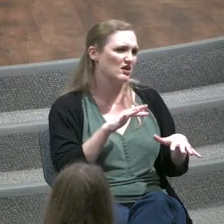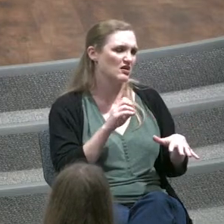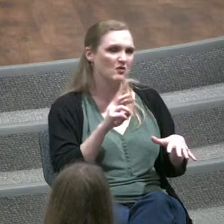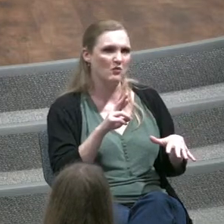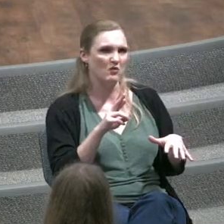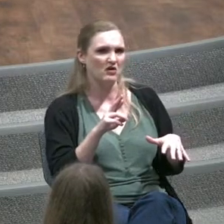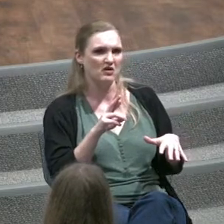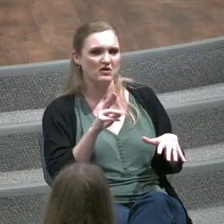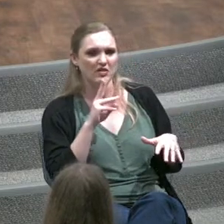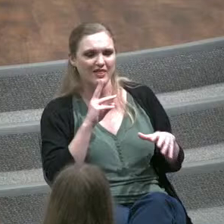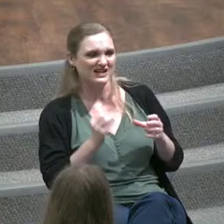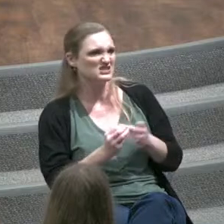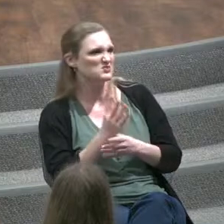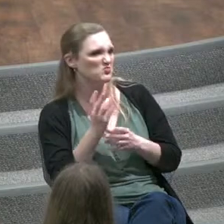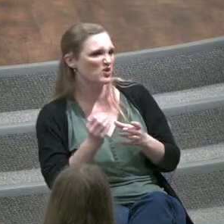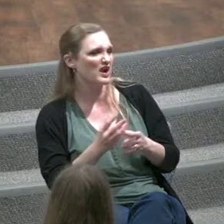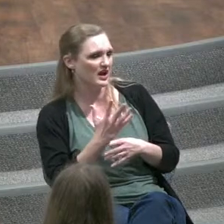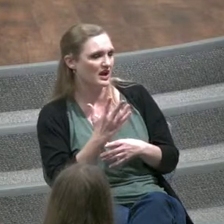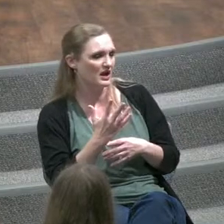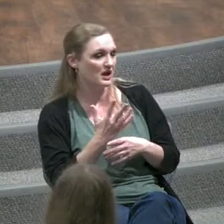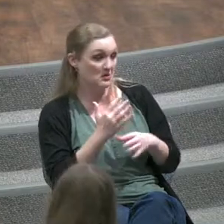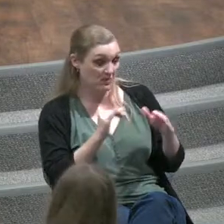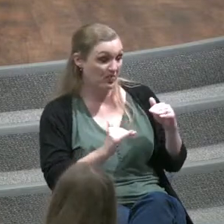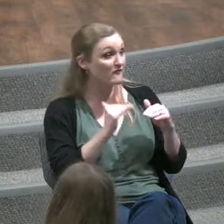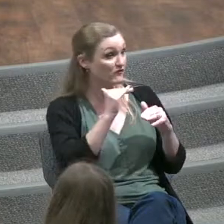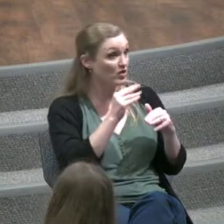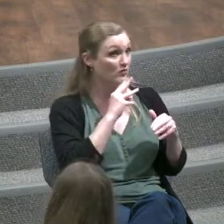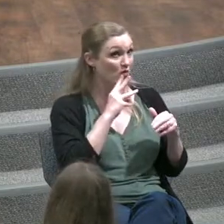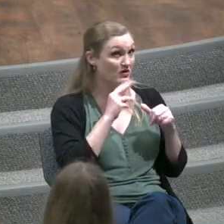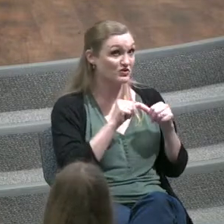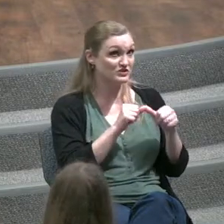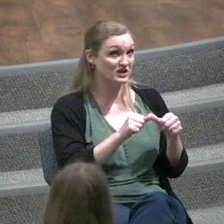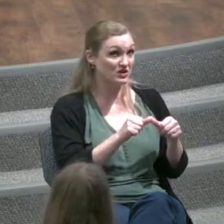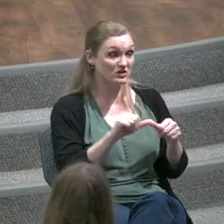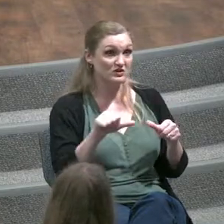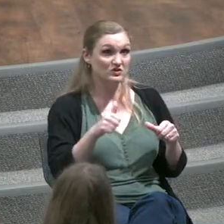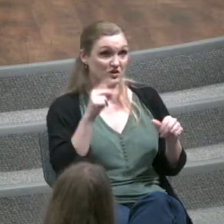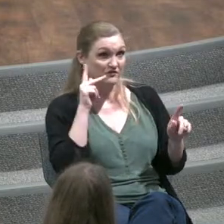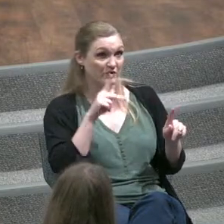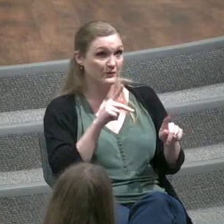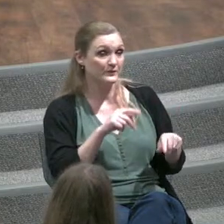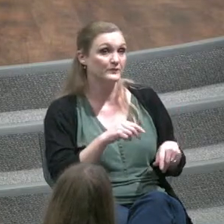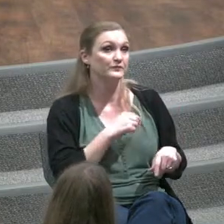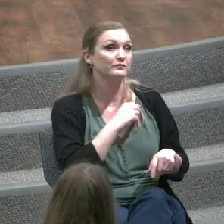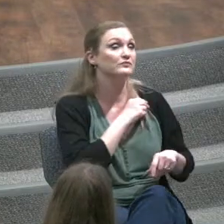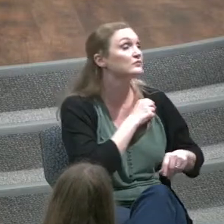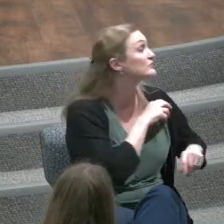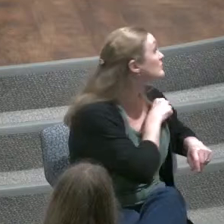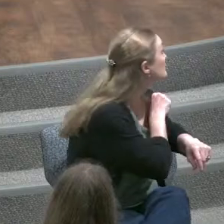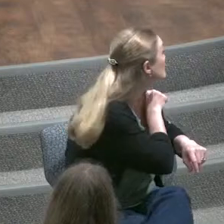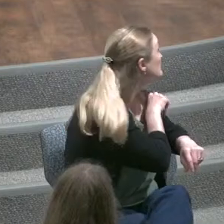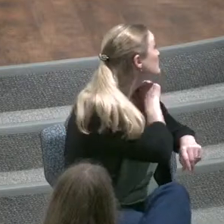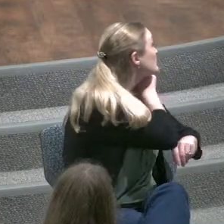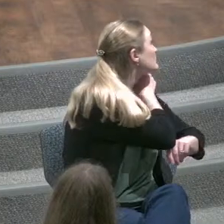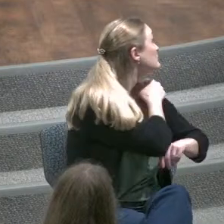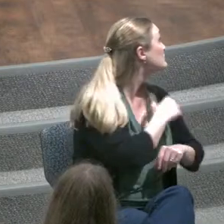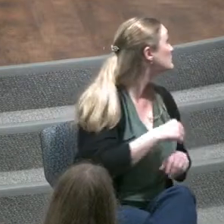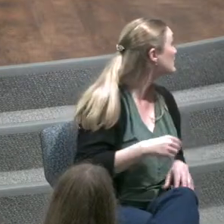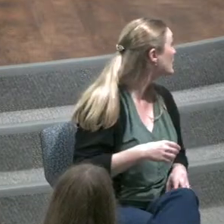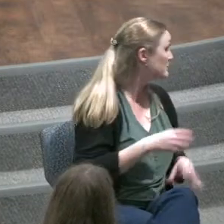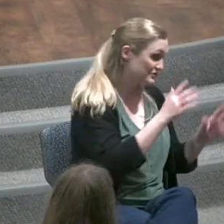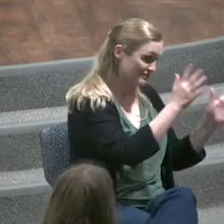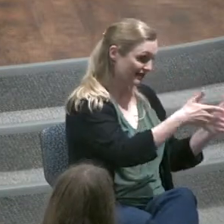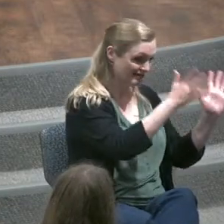some natural water source that they're filled with water. Here's another view of another mikveh that are